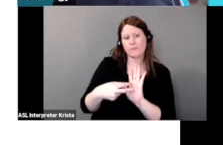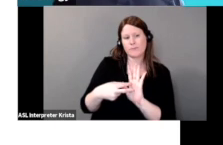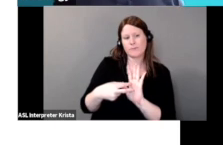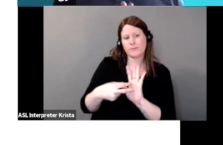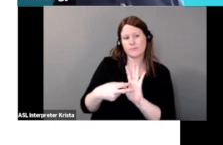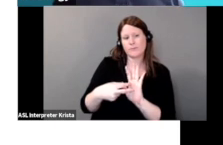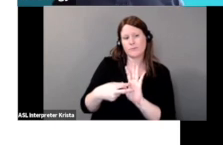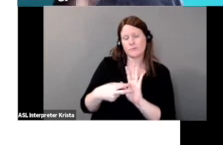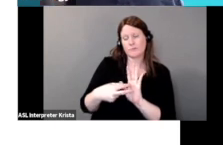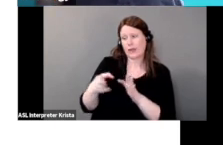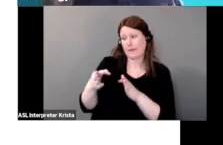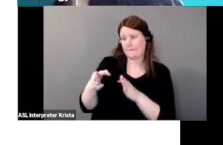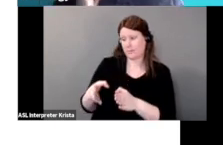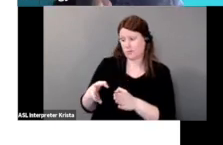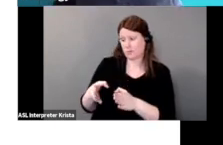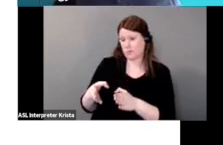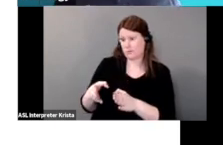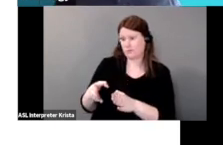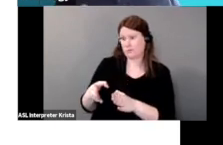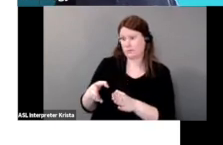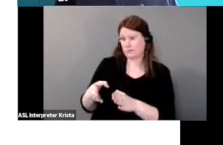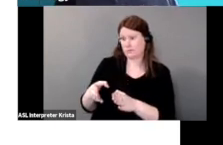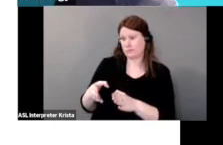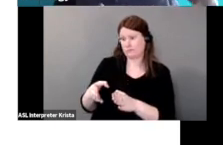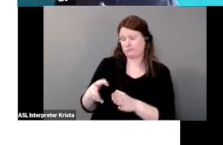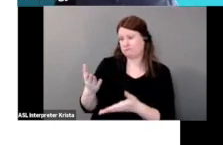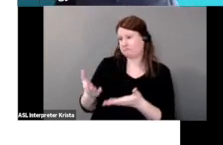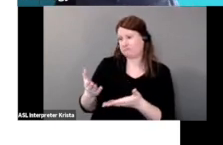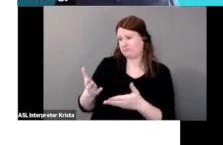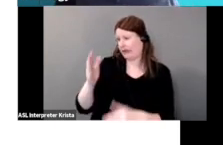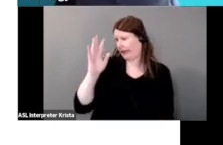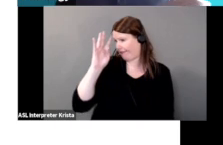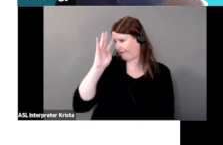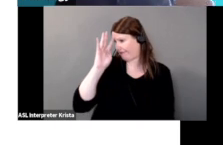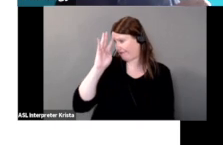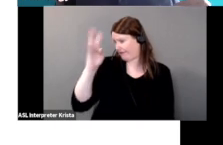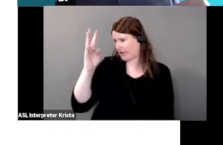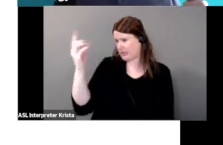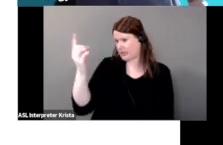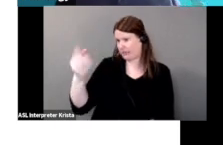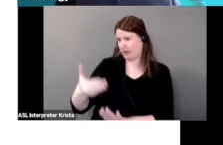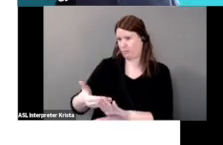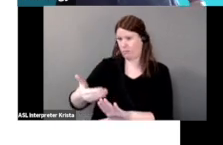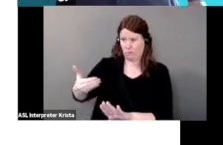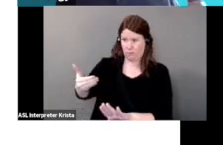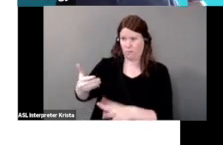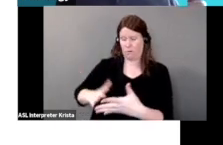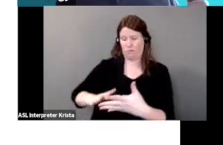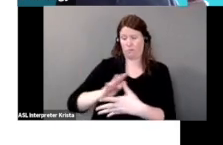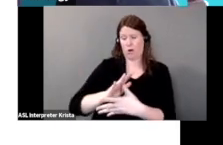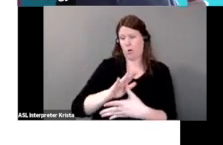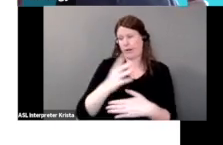continue using an invention that they invented before the priority date of someone else's